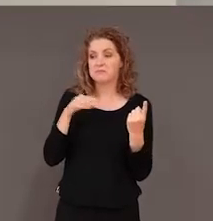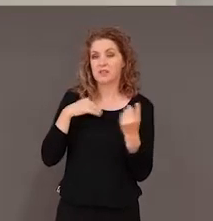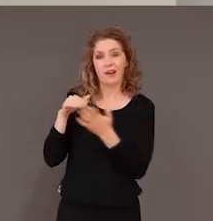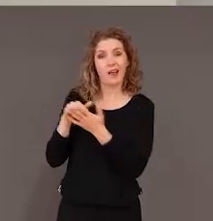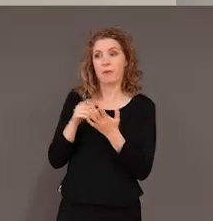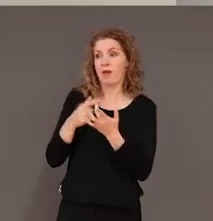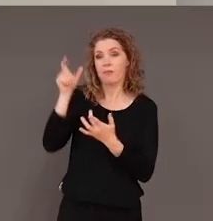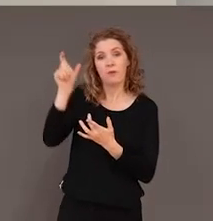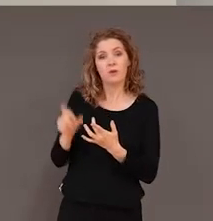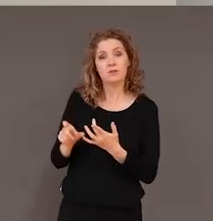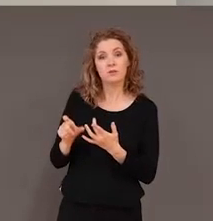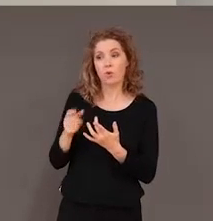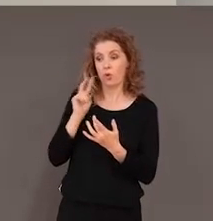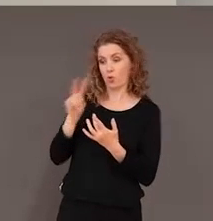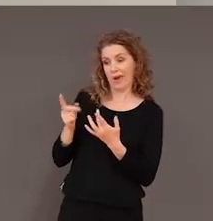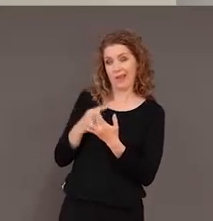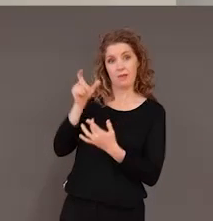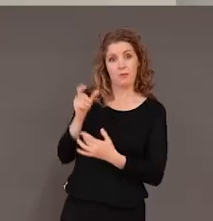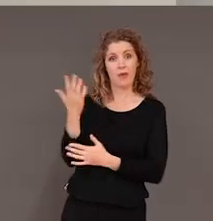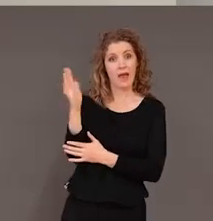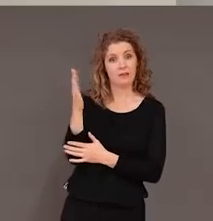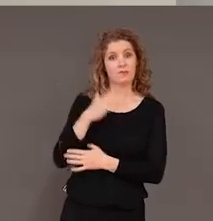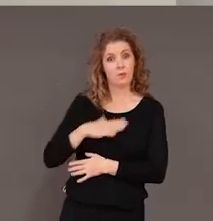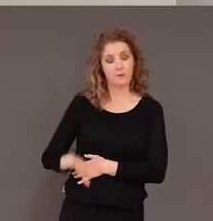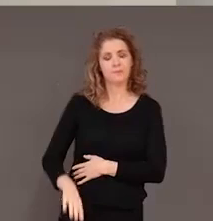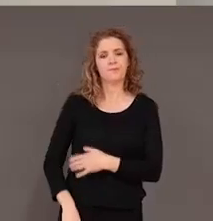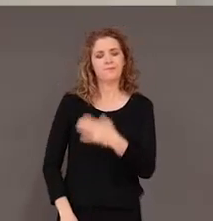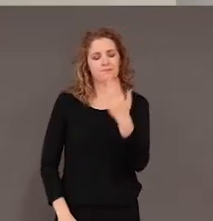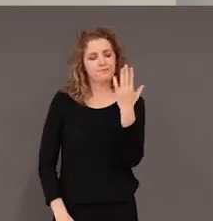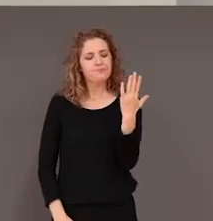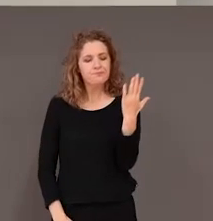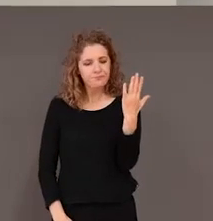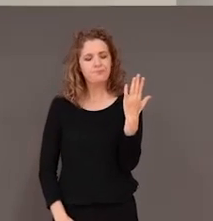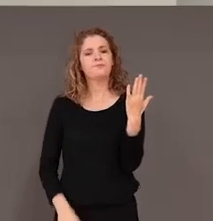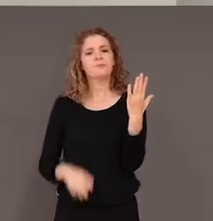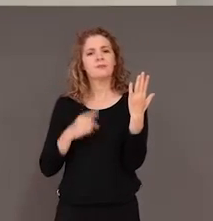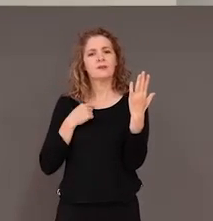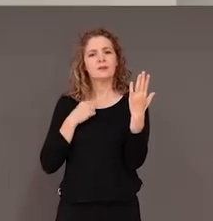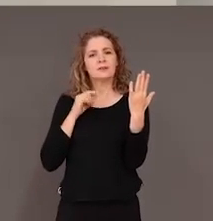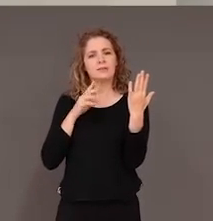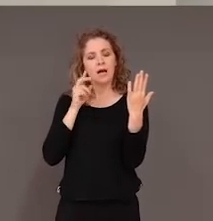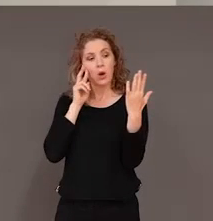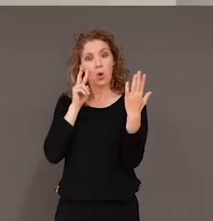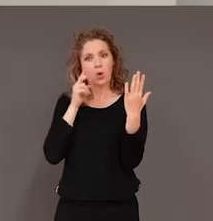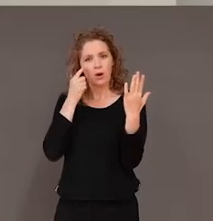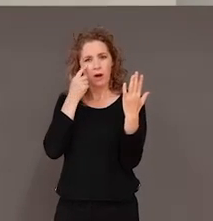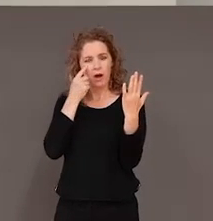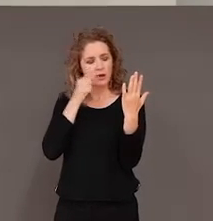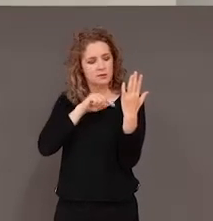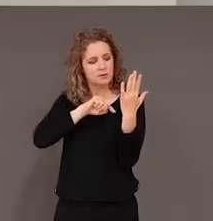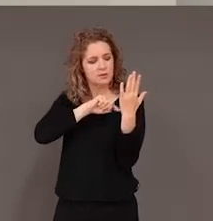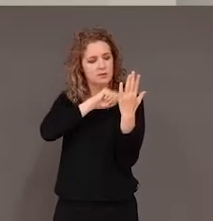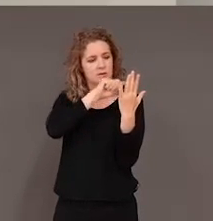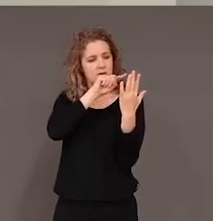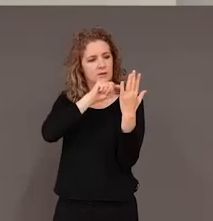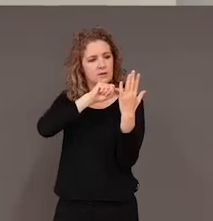maybe someone could assist you, or you can look at someone else's hand. And now start off by mentally tracing the outline of your